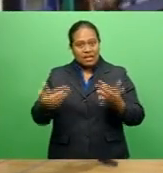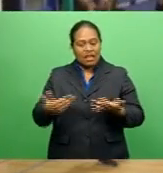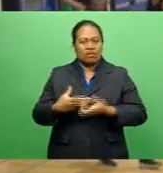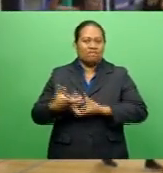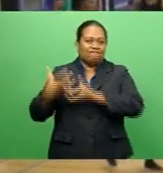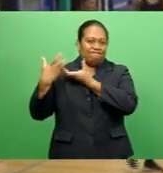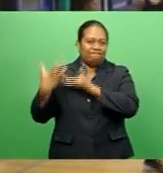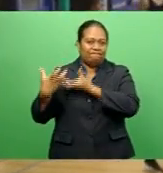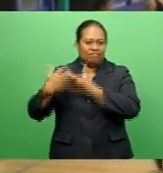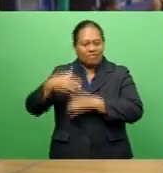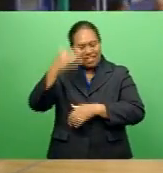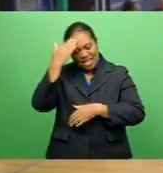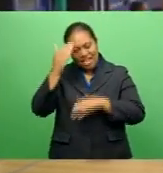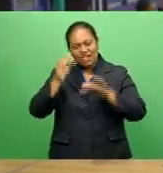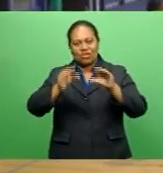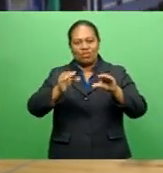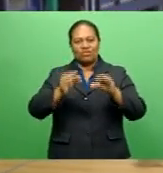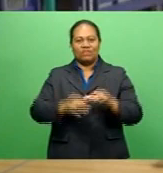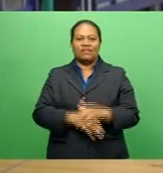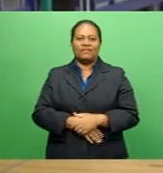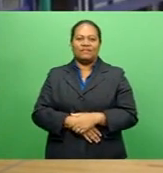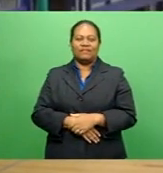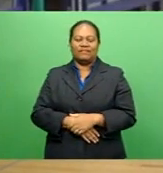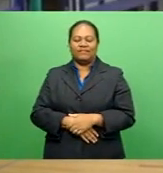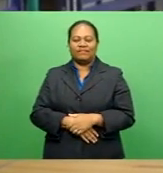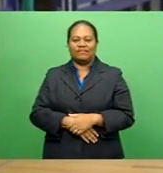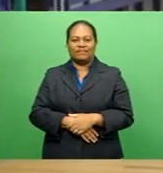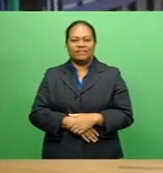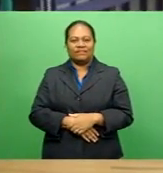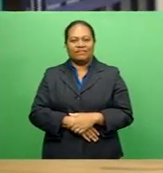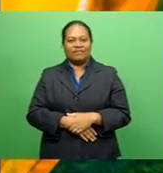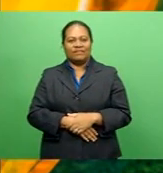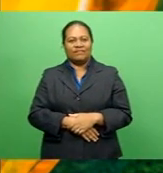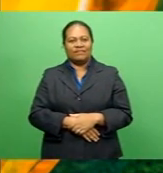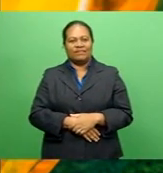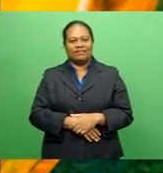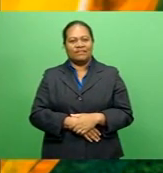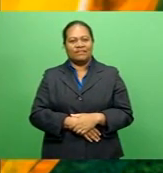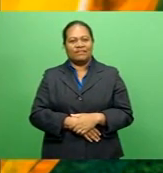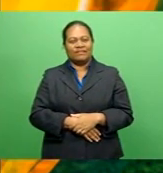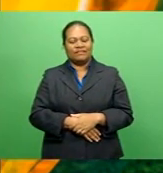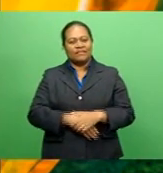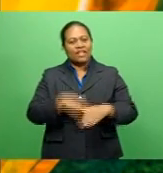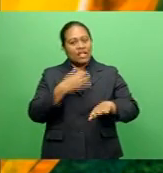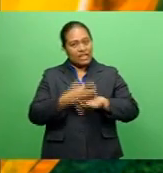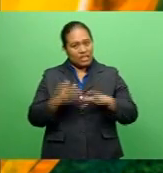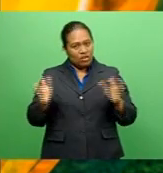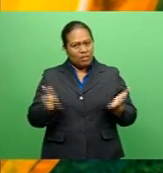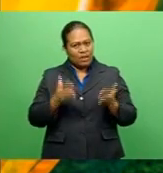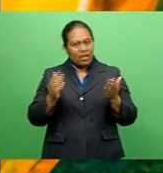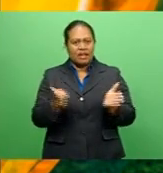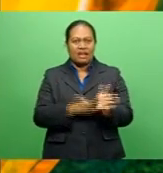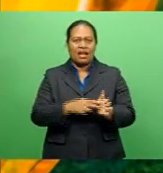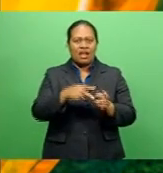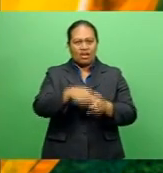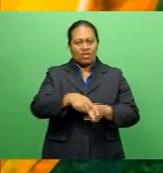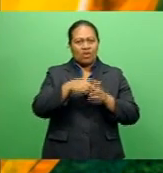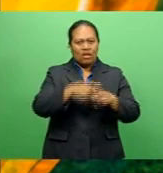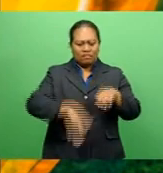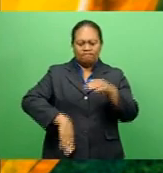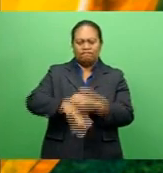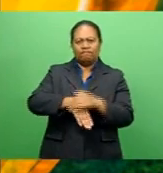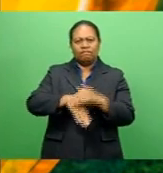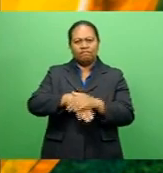shoulders of the head coach. Caroline Tavi, FBC Sports. New players in the Nanranga football team made